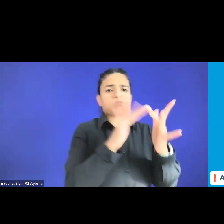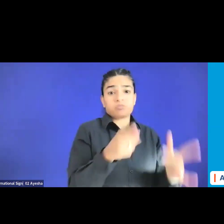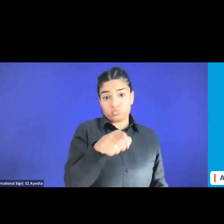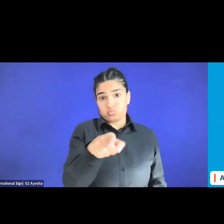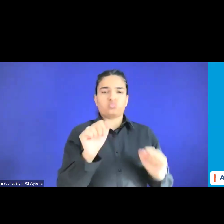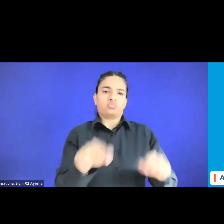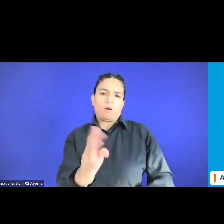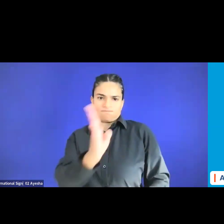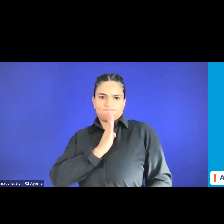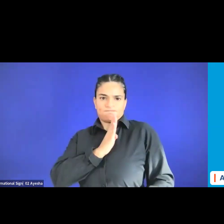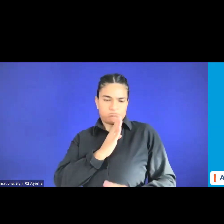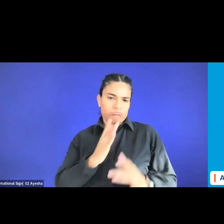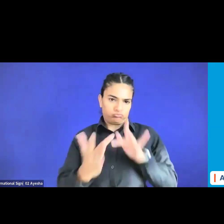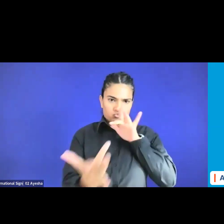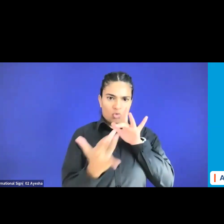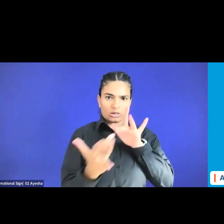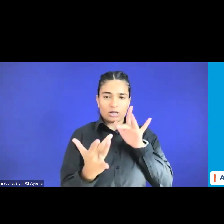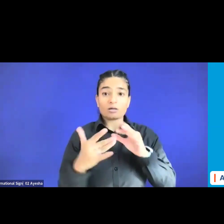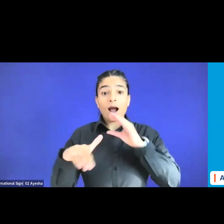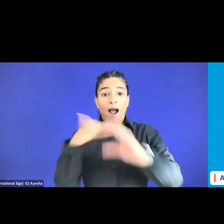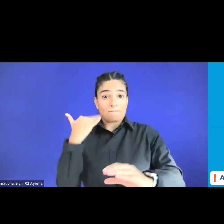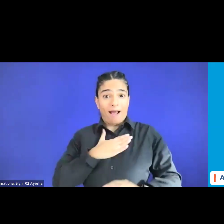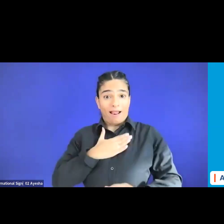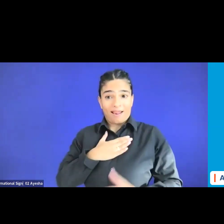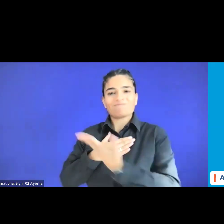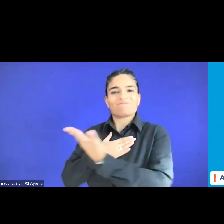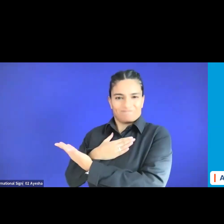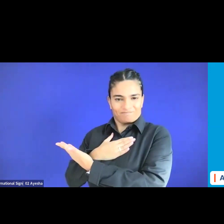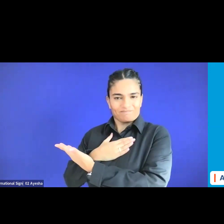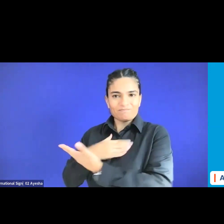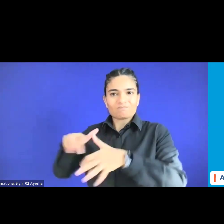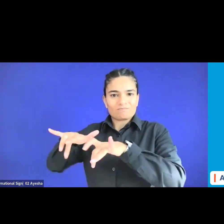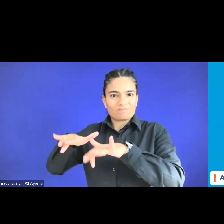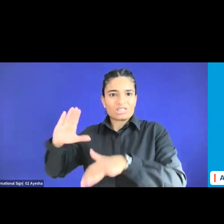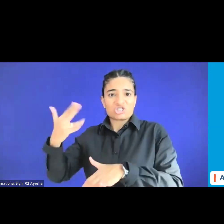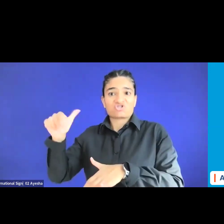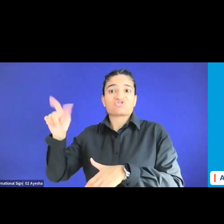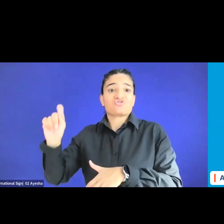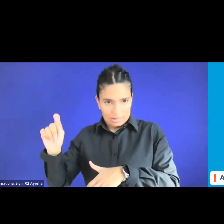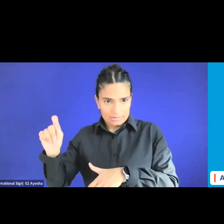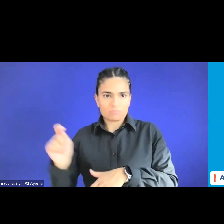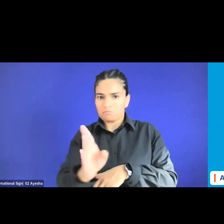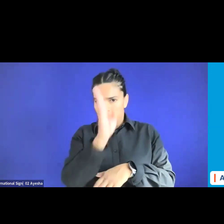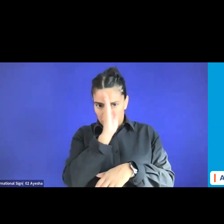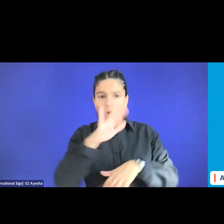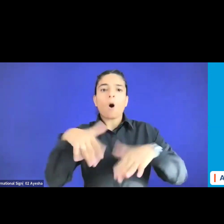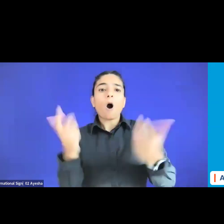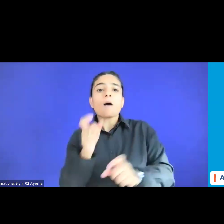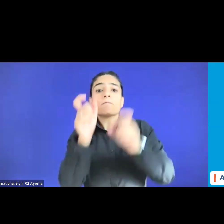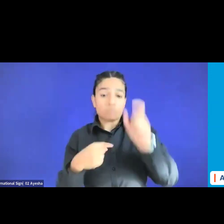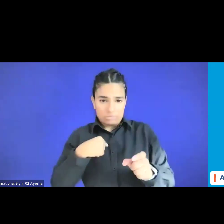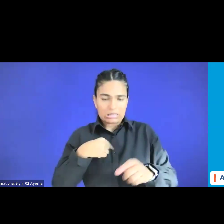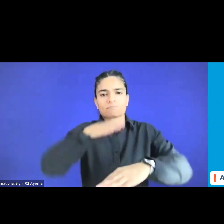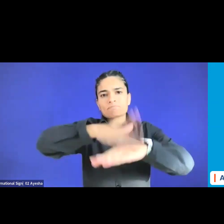I could direct you to people among the speakers, but also elsewhere, that could be able